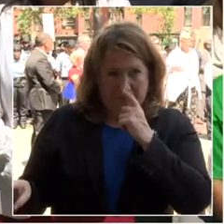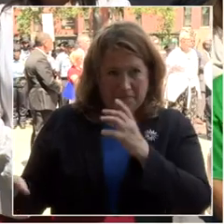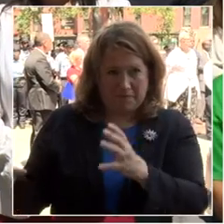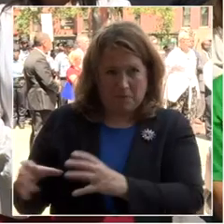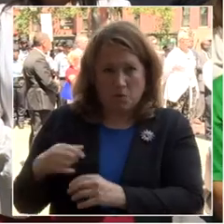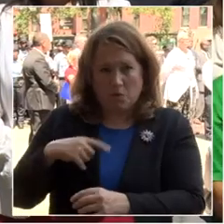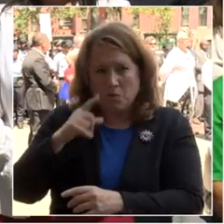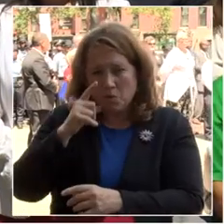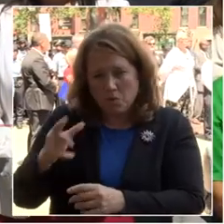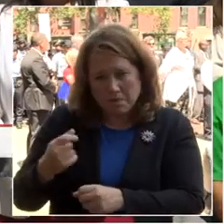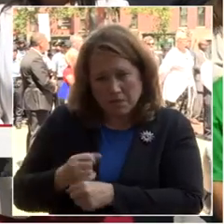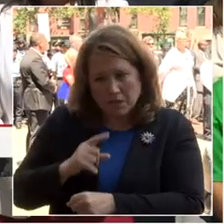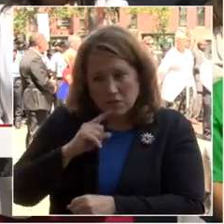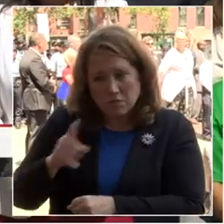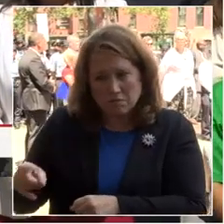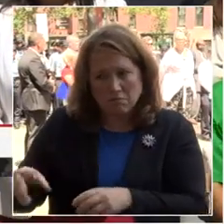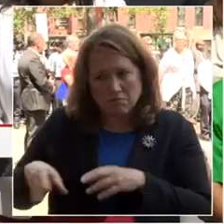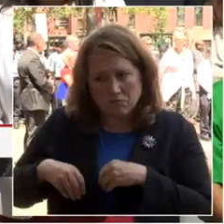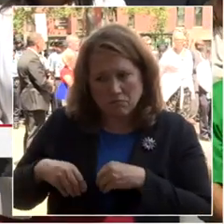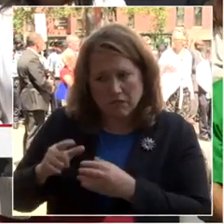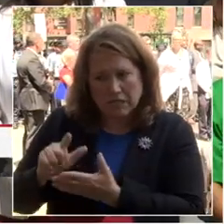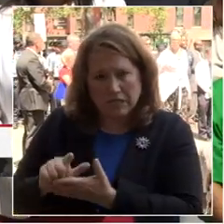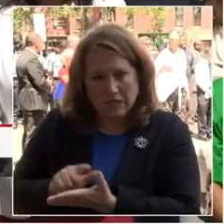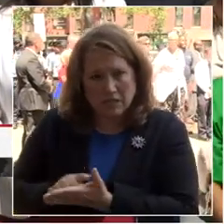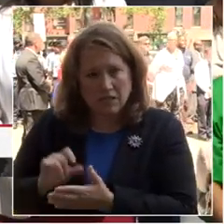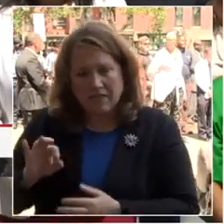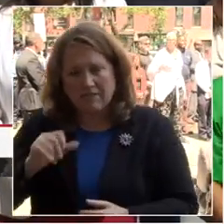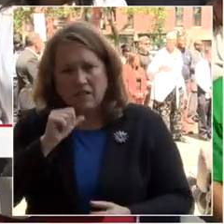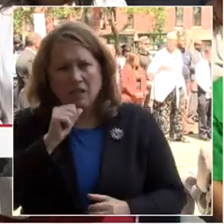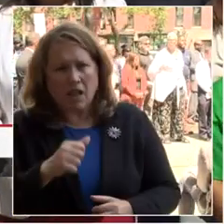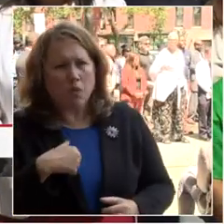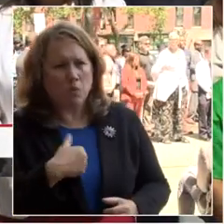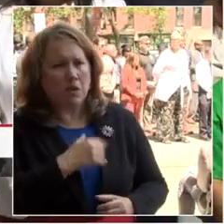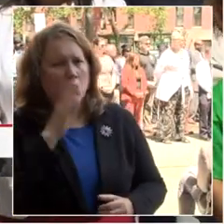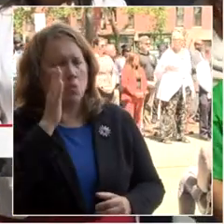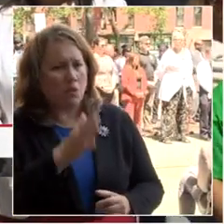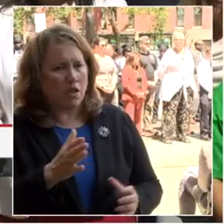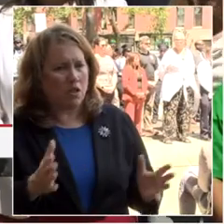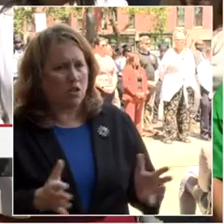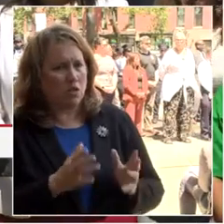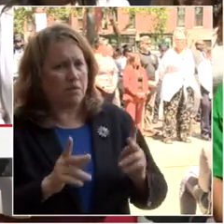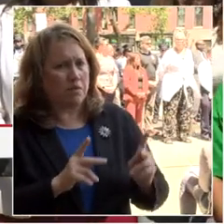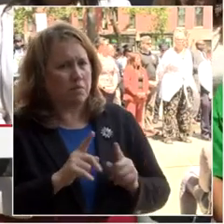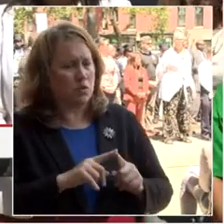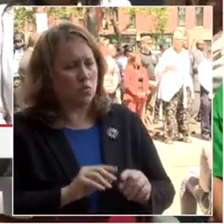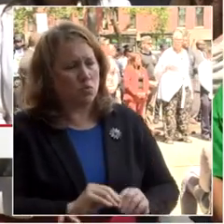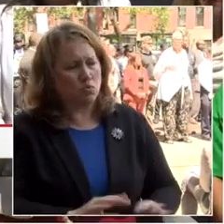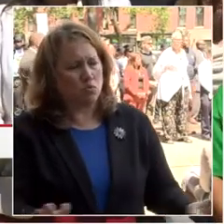gathering. And if it's not, encourage, you know, people to disperse.